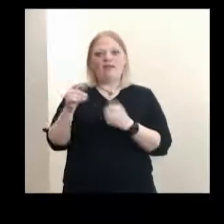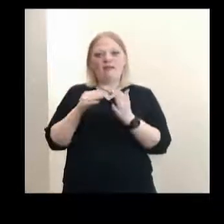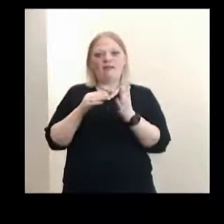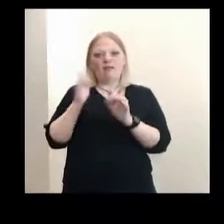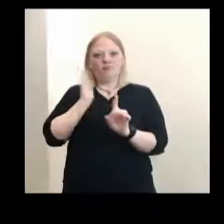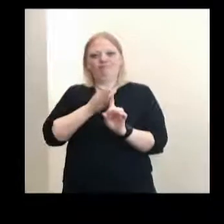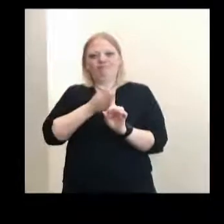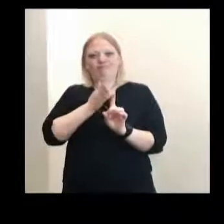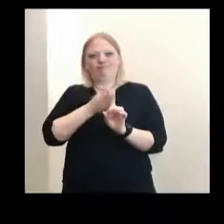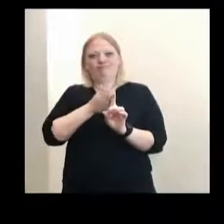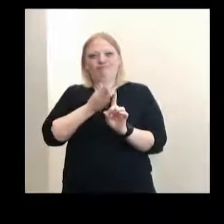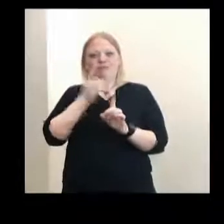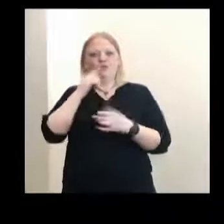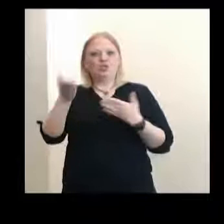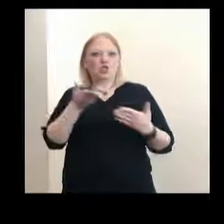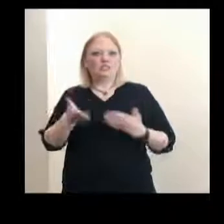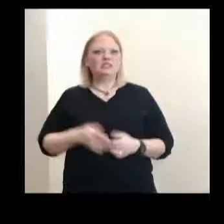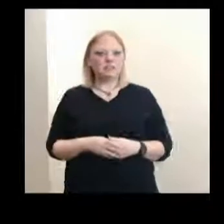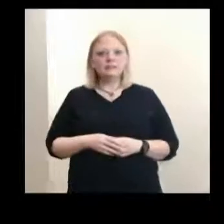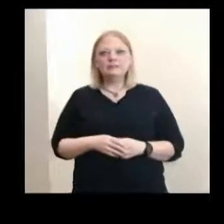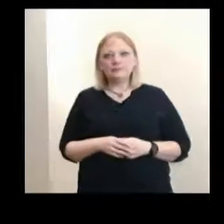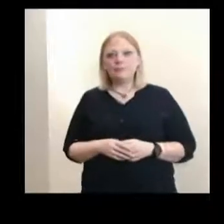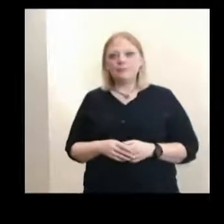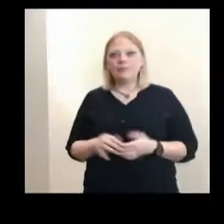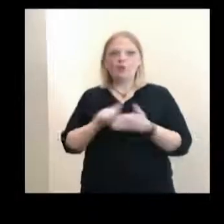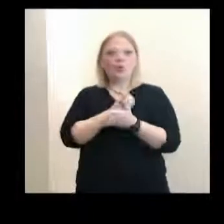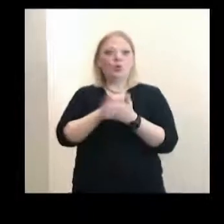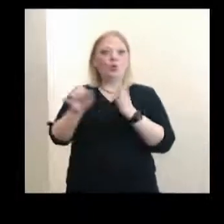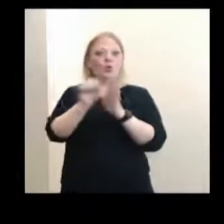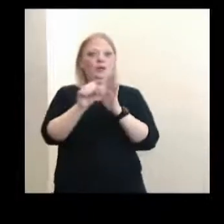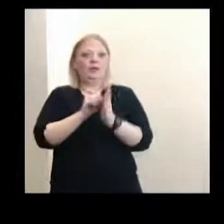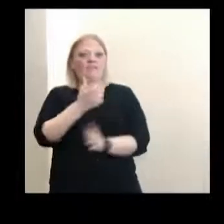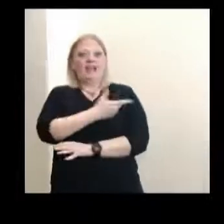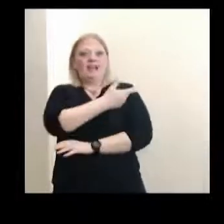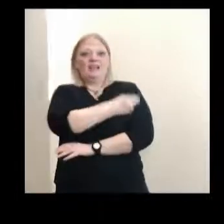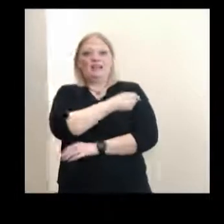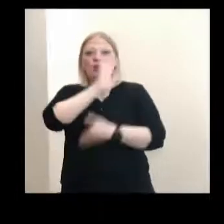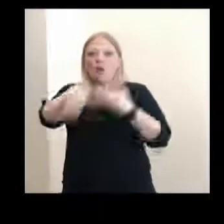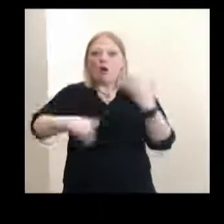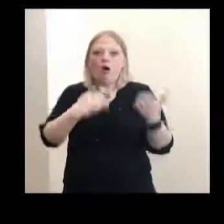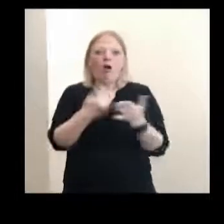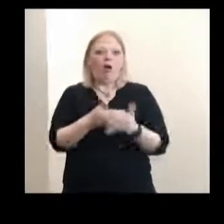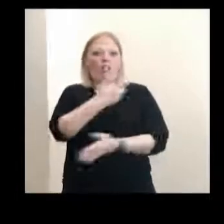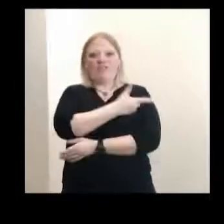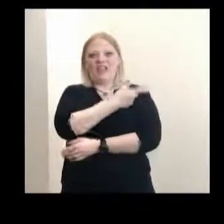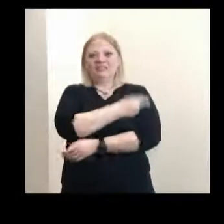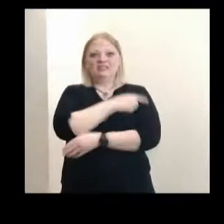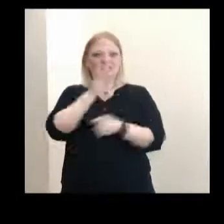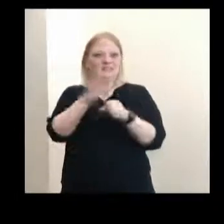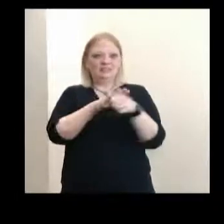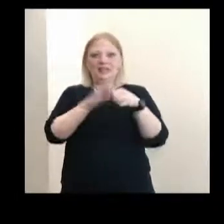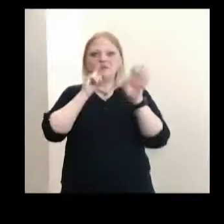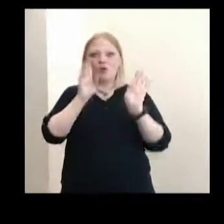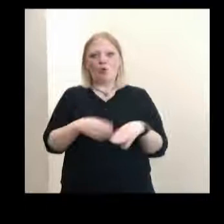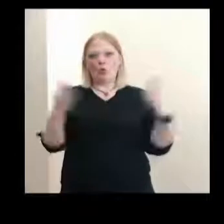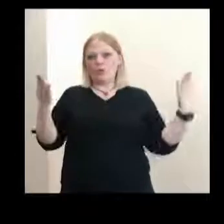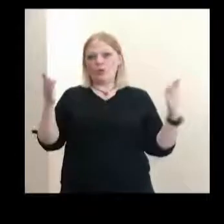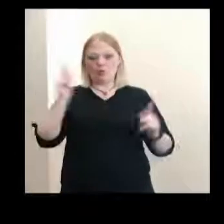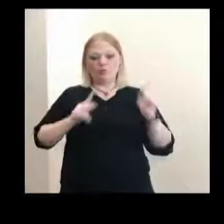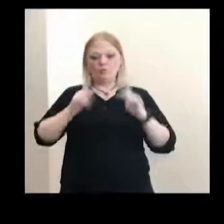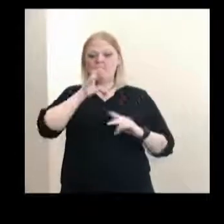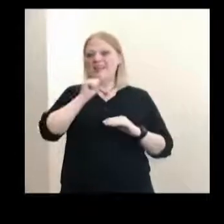to for day services. New York State vaccine sites. All vaccine sites are open to individuals 50 and